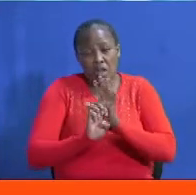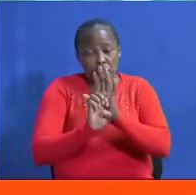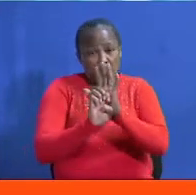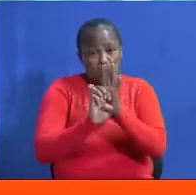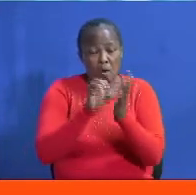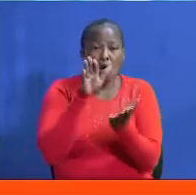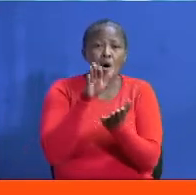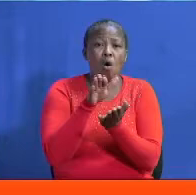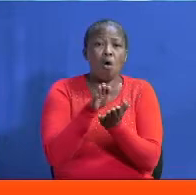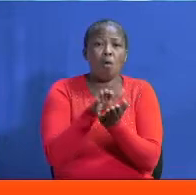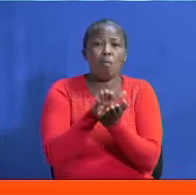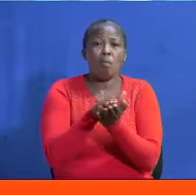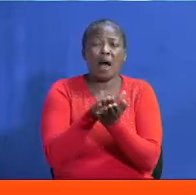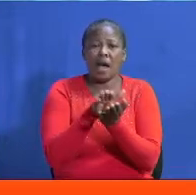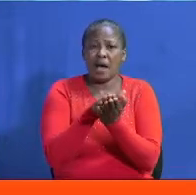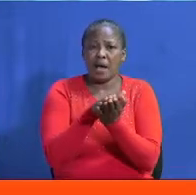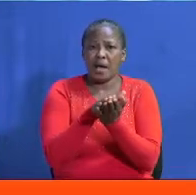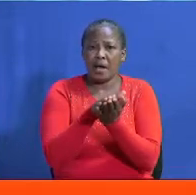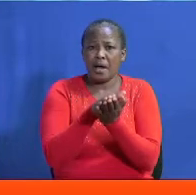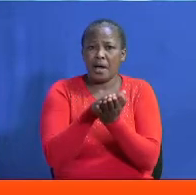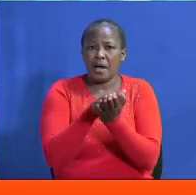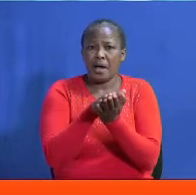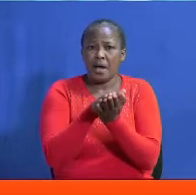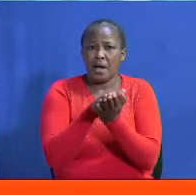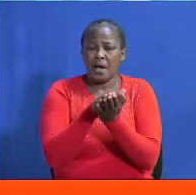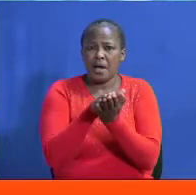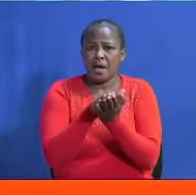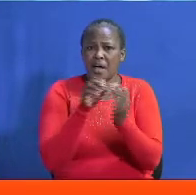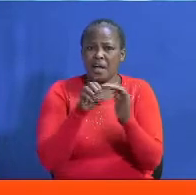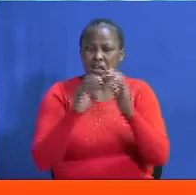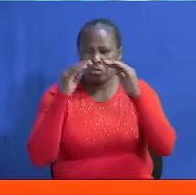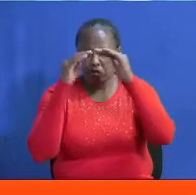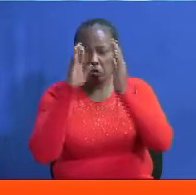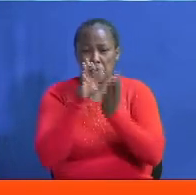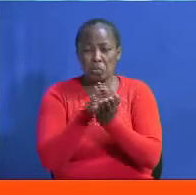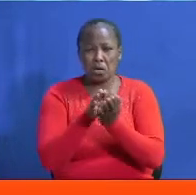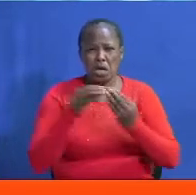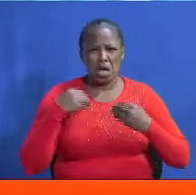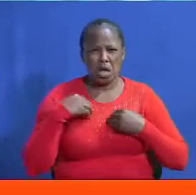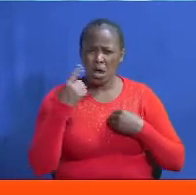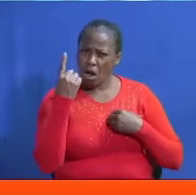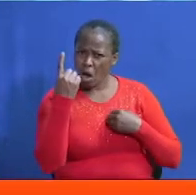let me use a bank because a bank is easier. Right. So, for example, Equity Bank